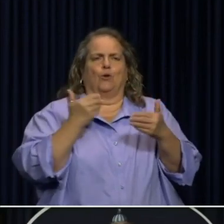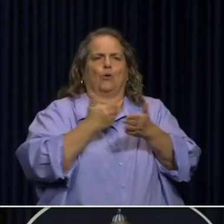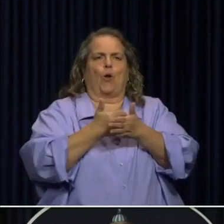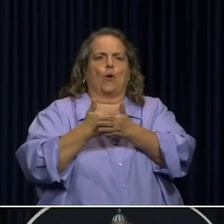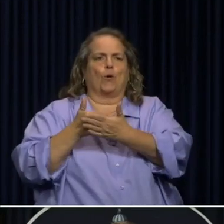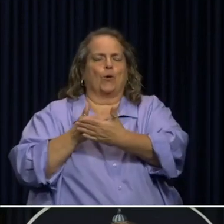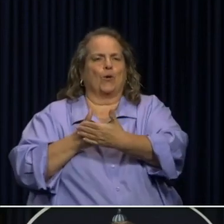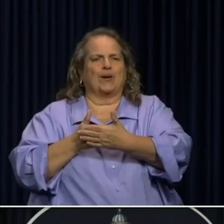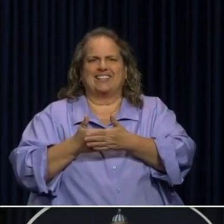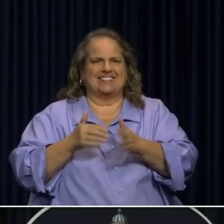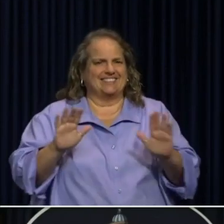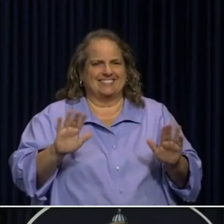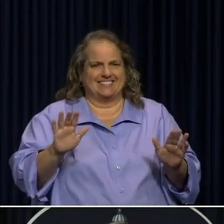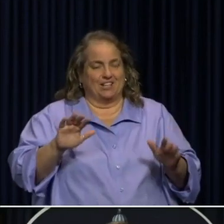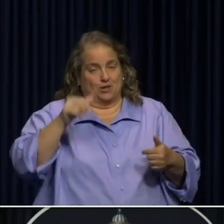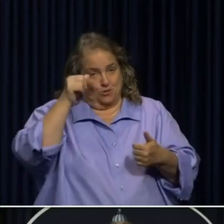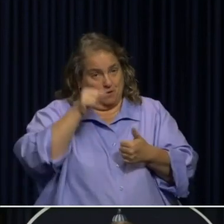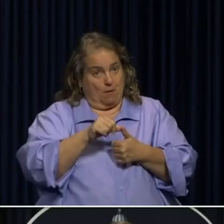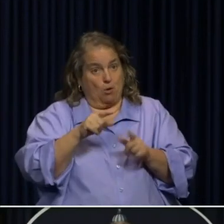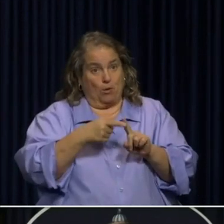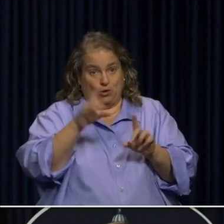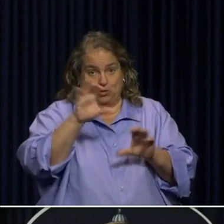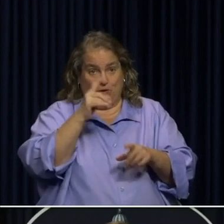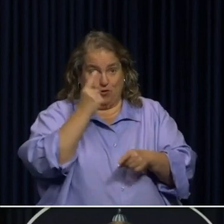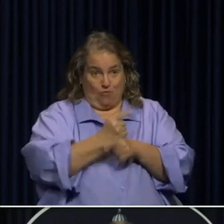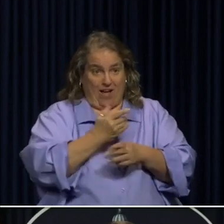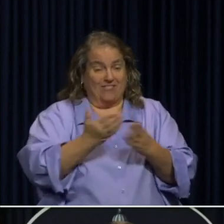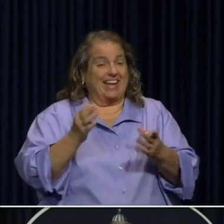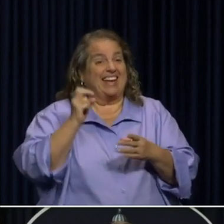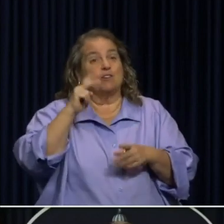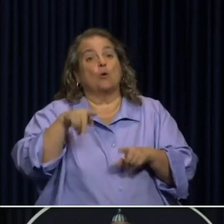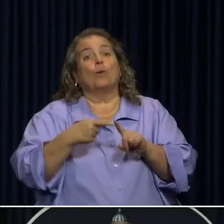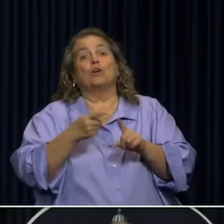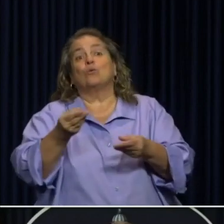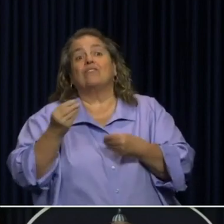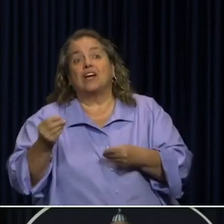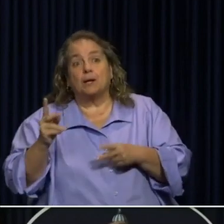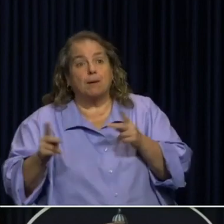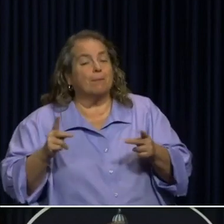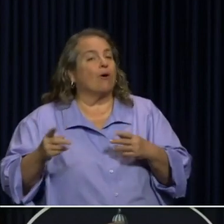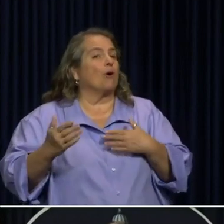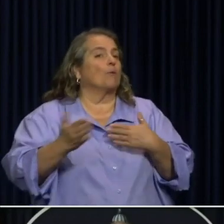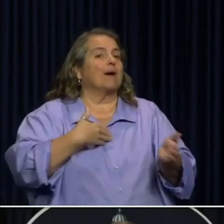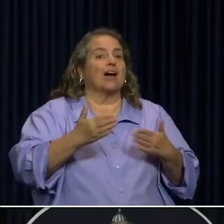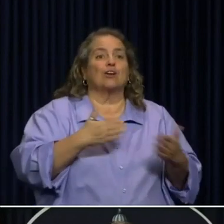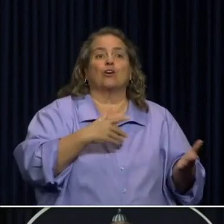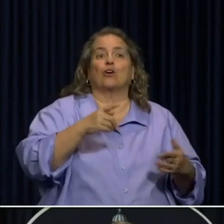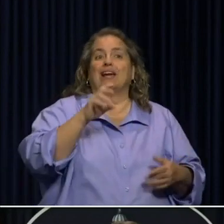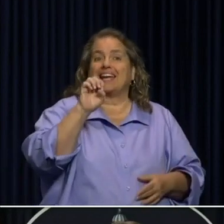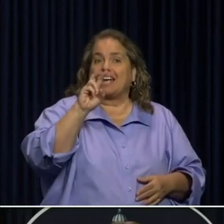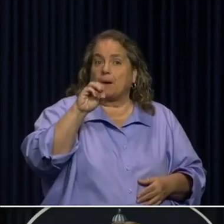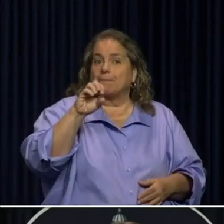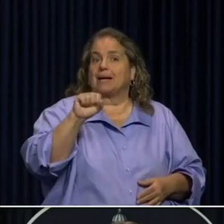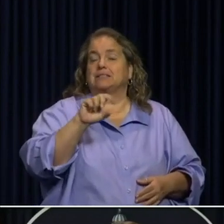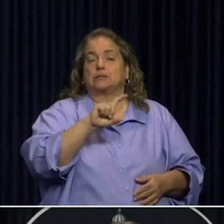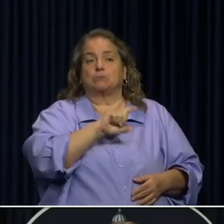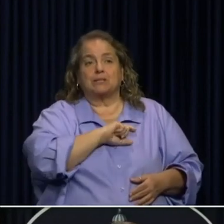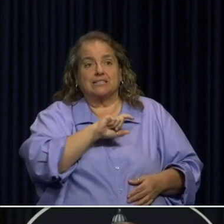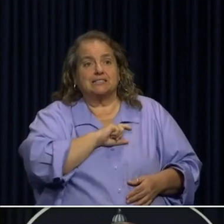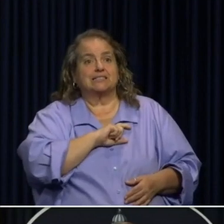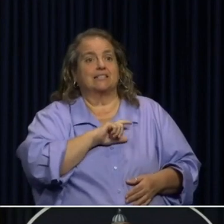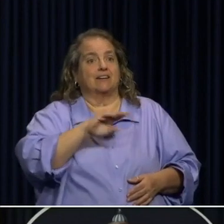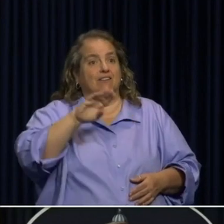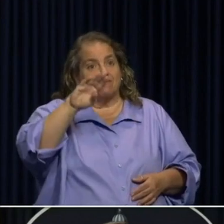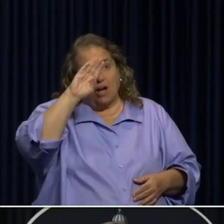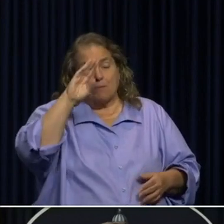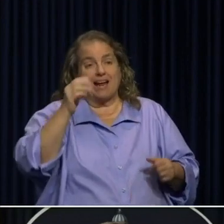together. And so let's remember, even when we're doing the right thing, even when we're feeding people, even when we're EMS and police and firefighters,